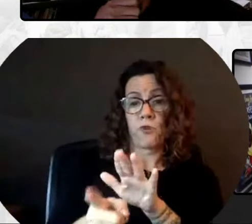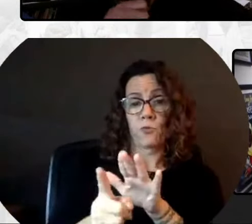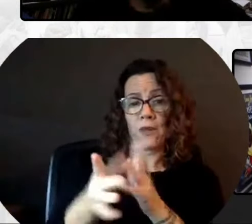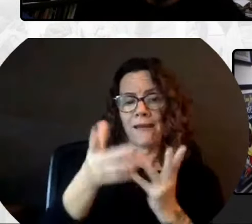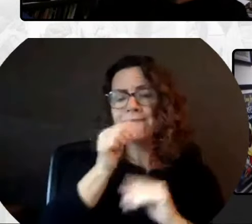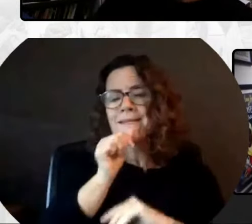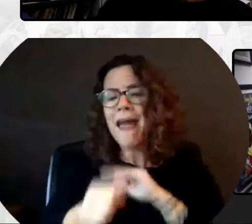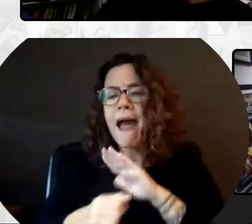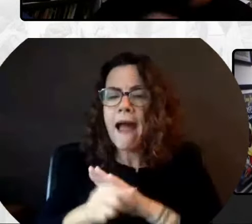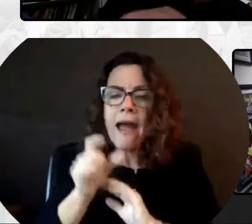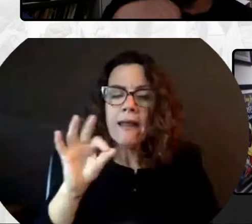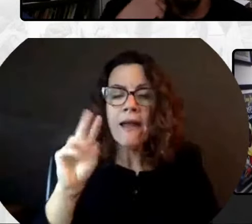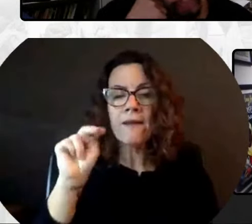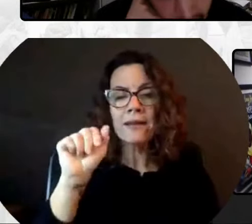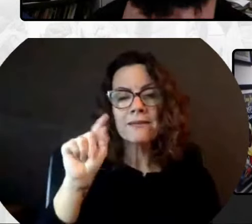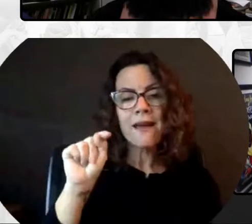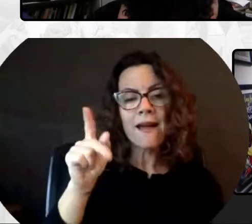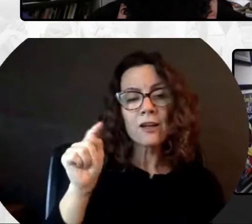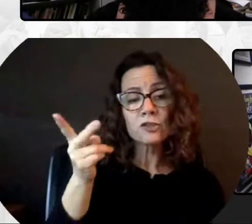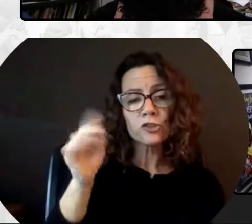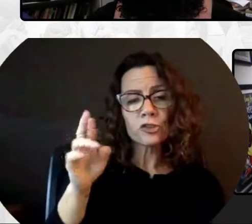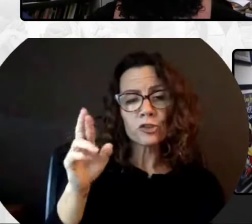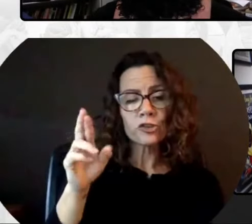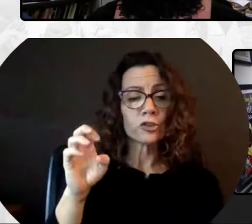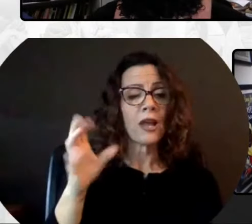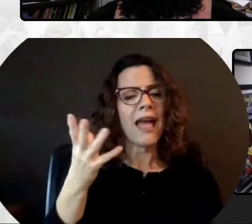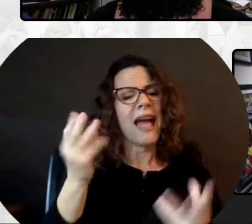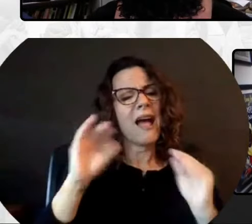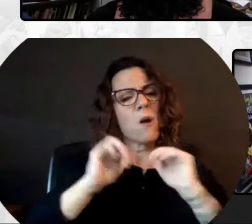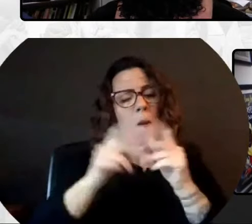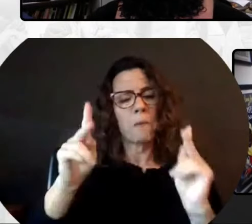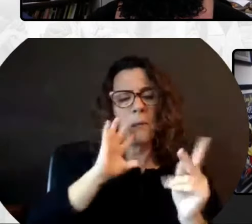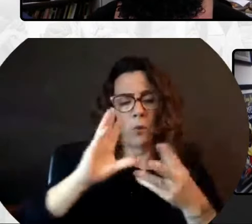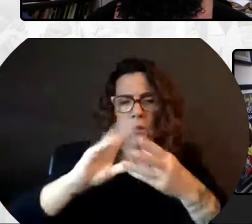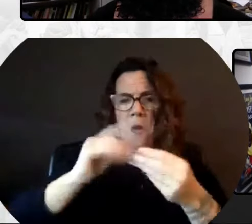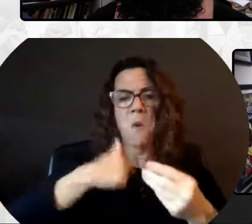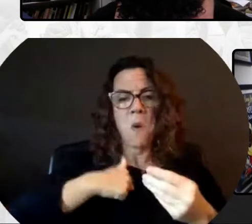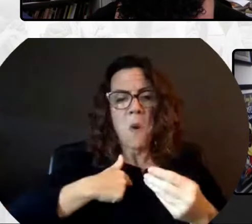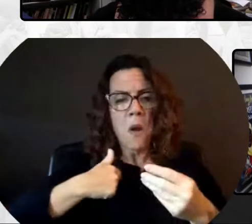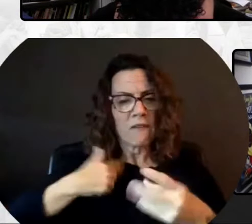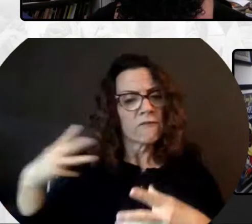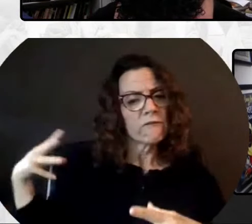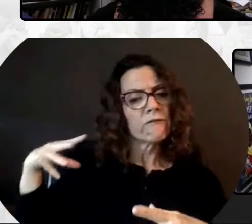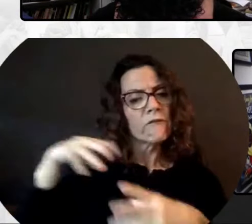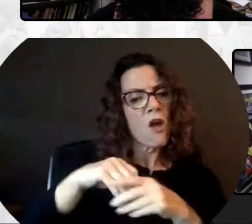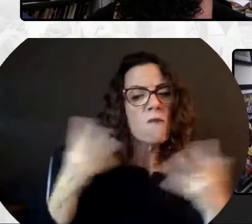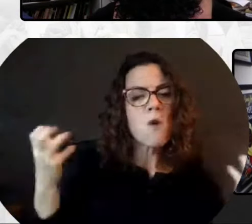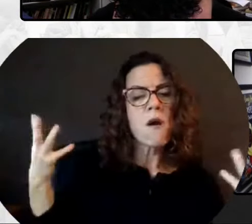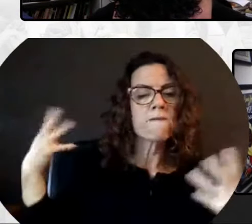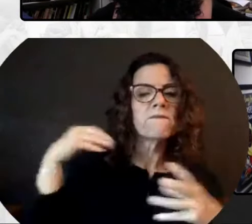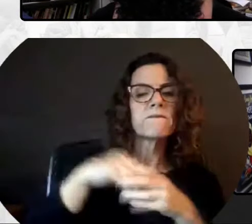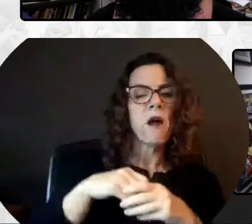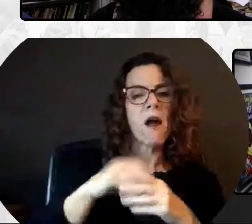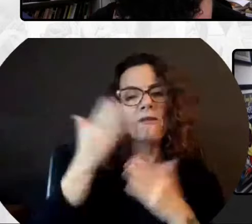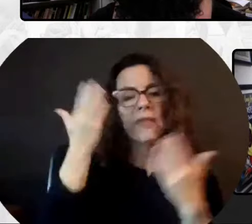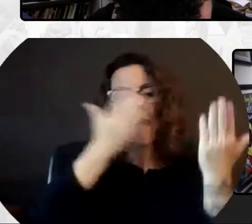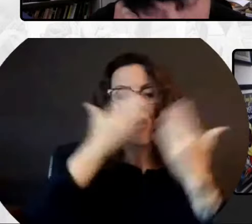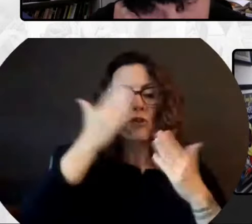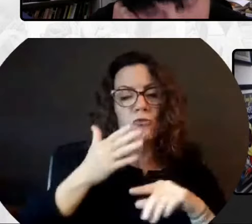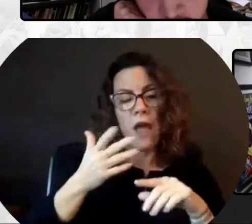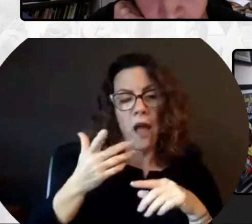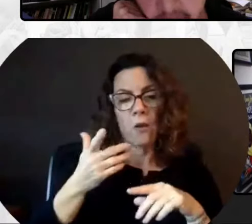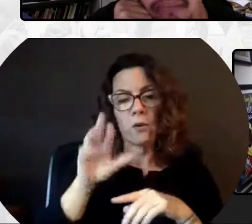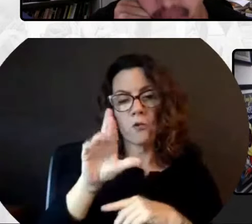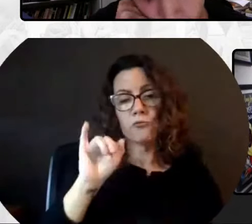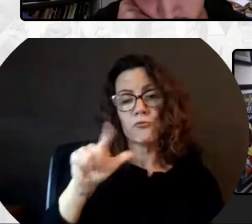the Underground Railroad. But I want people to ask themselves, how many people would be willing to hide somebody with a warrant, especially a